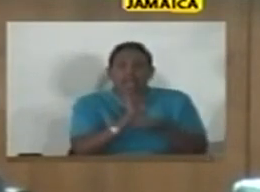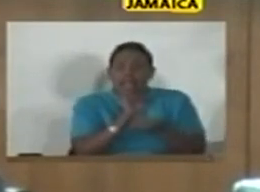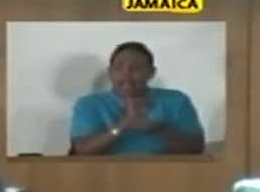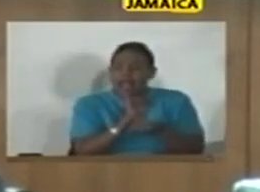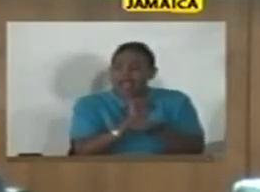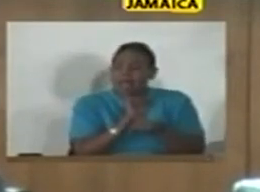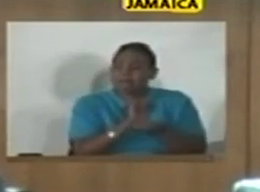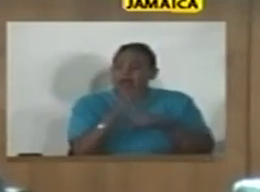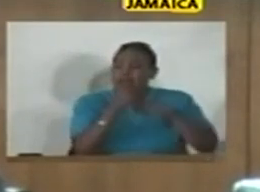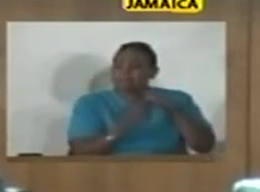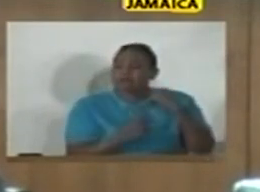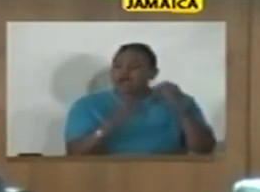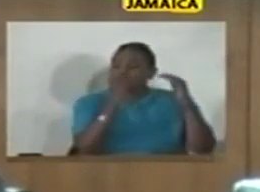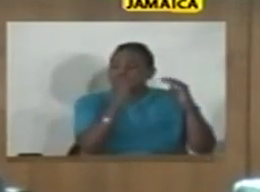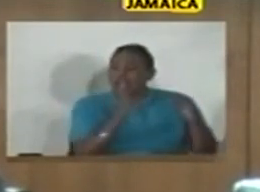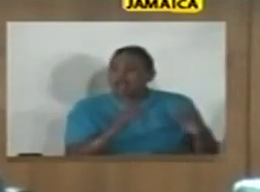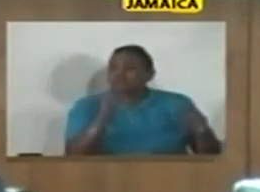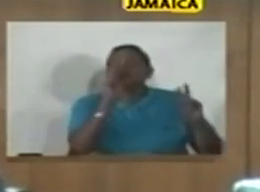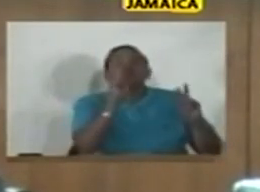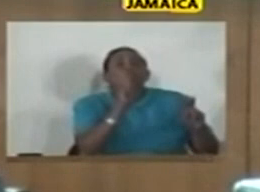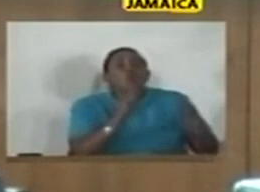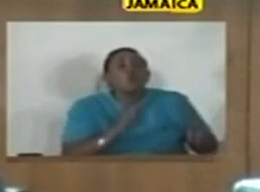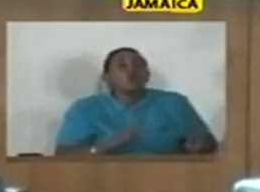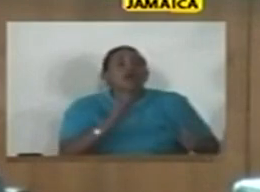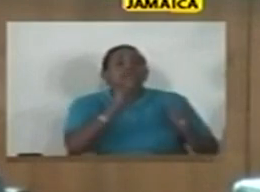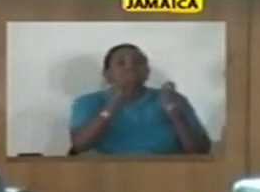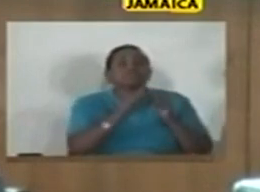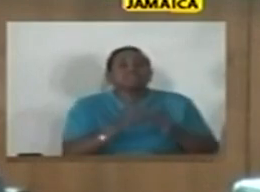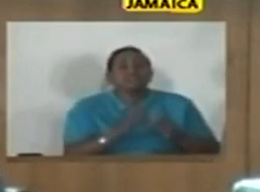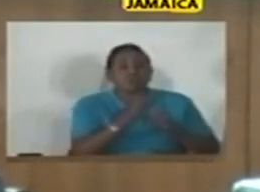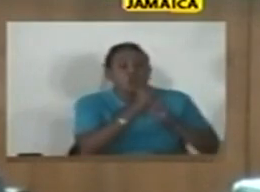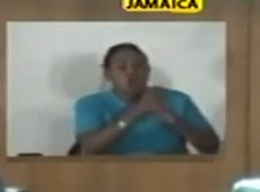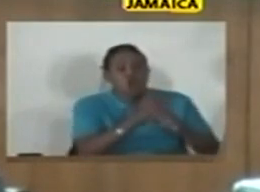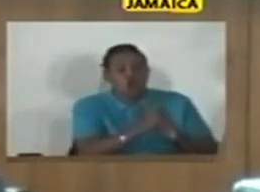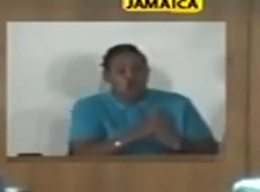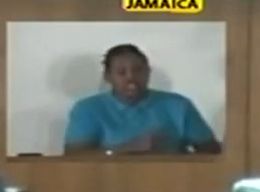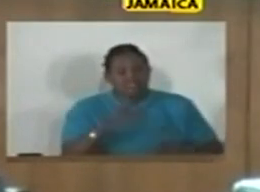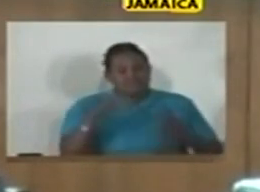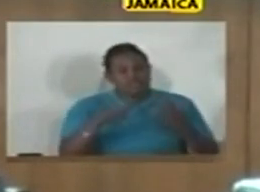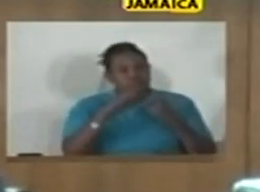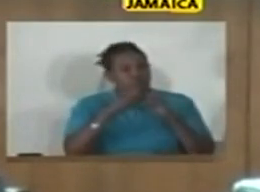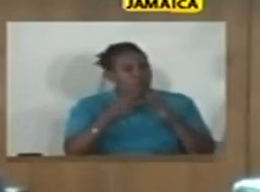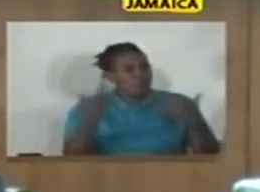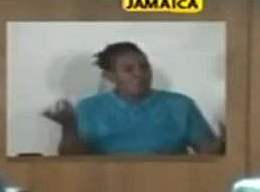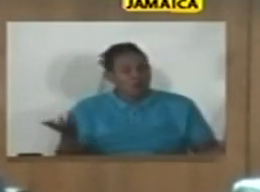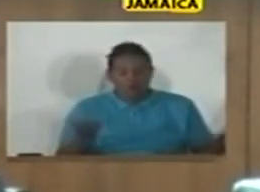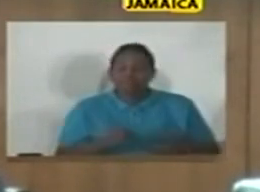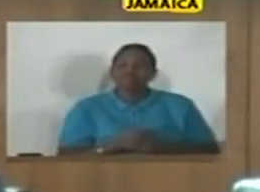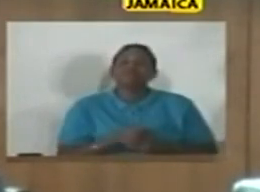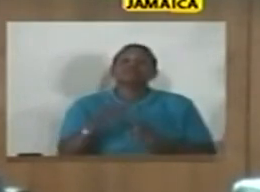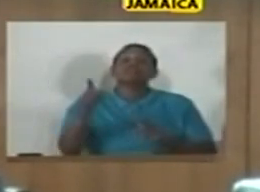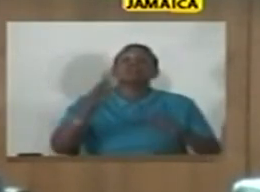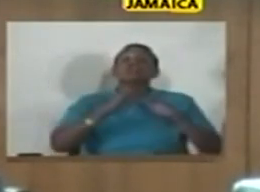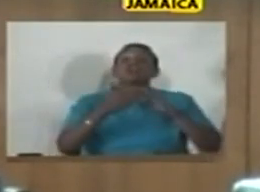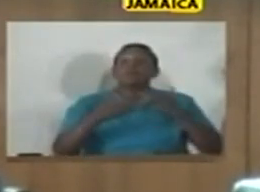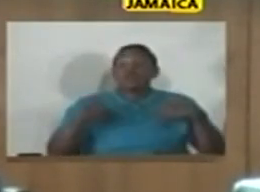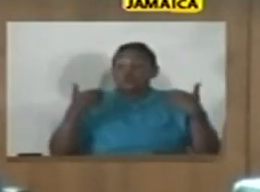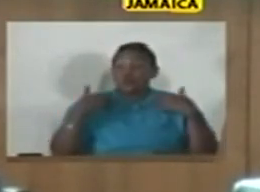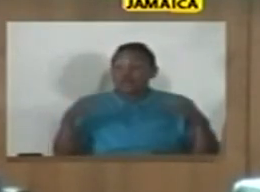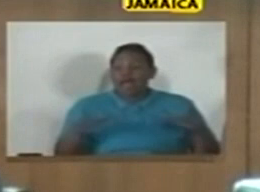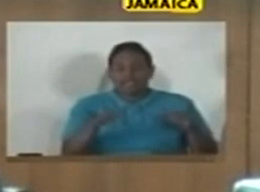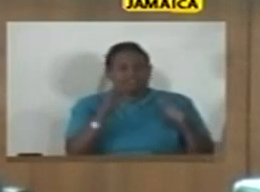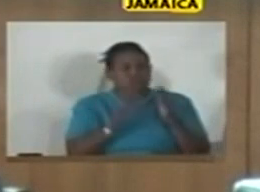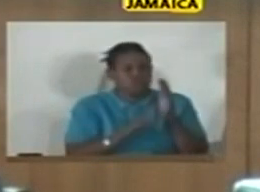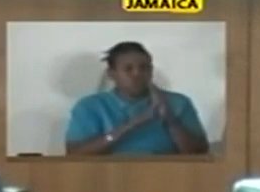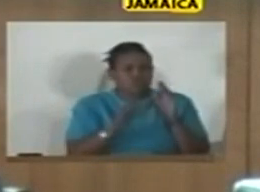the parish level to address the specific root causes of this problem. The Jamaica Youth Activity Survey, which